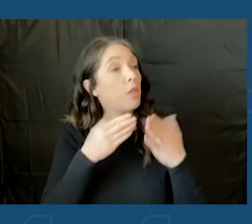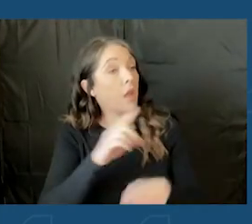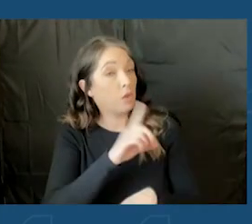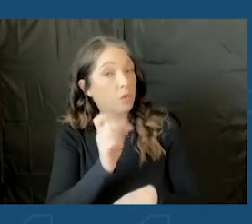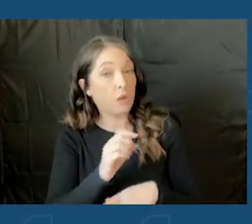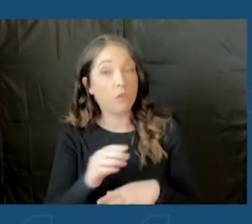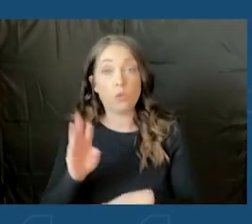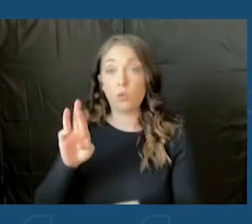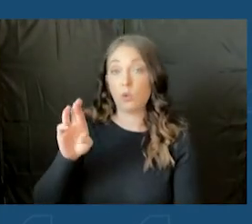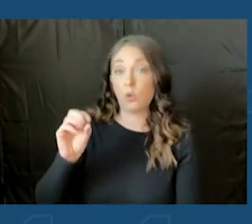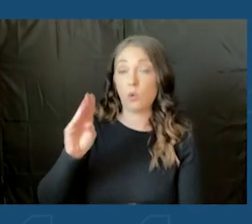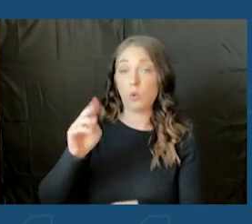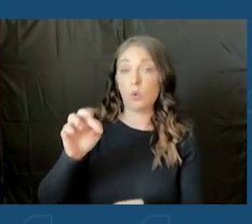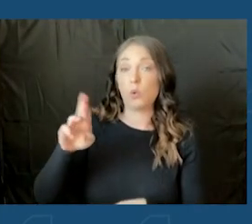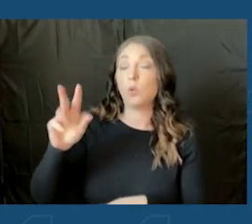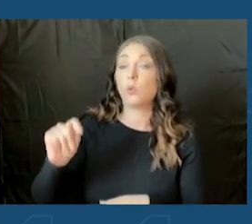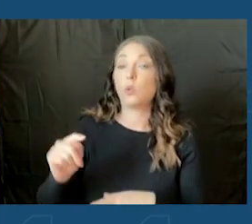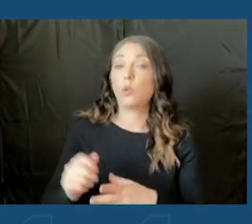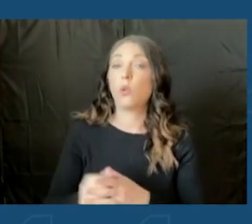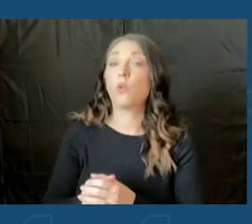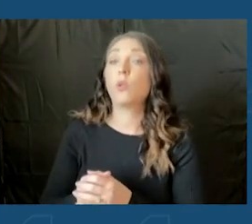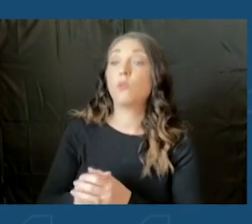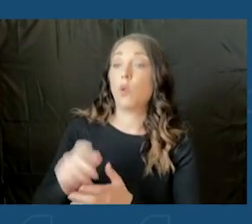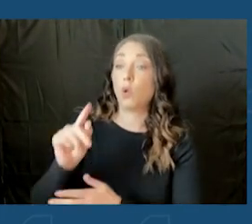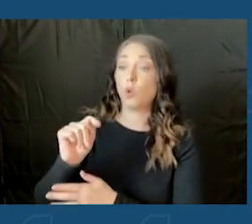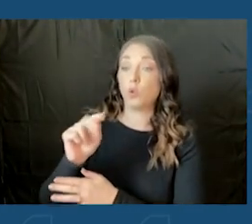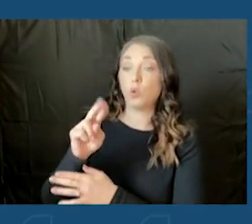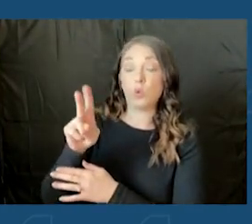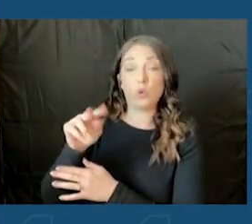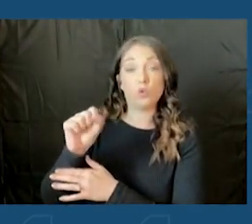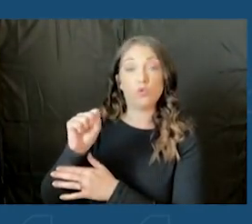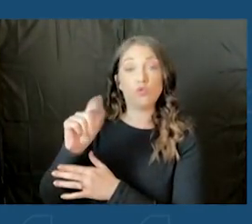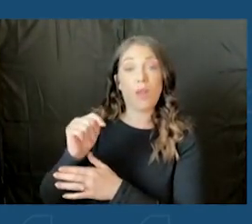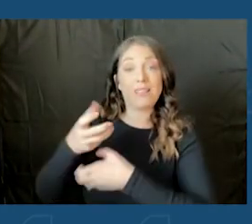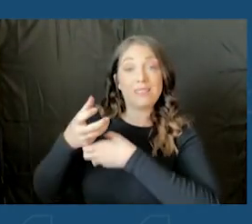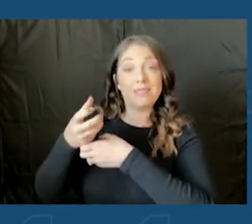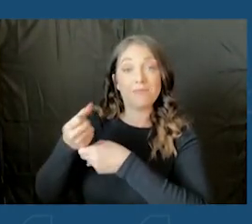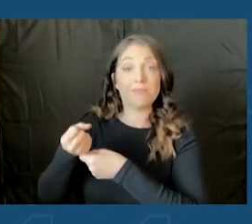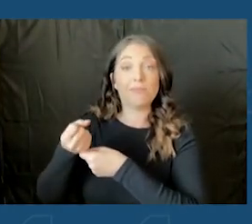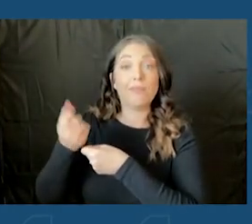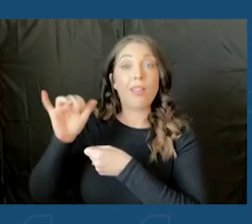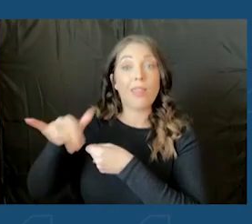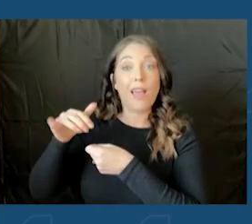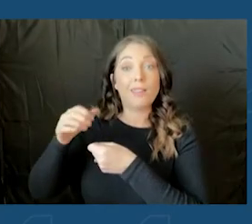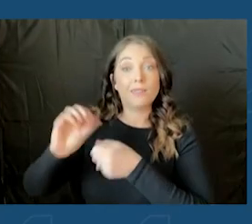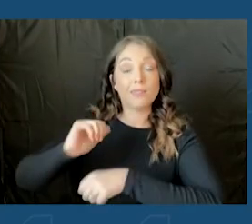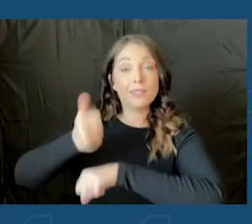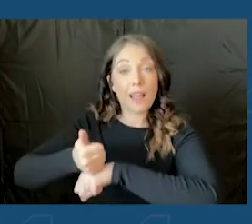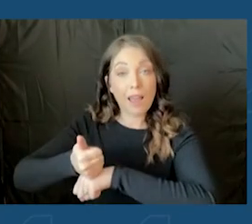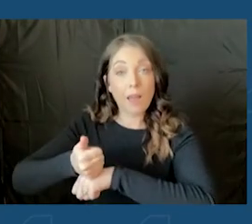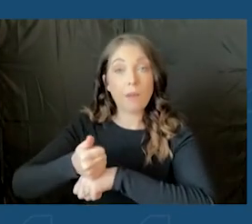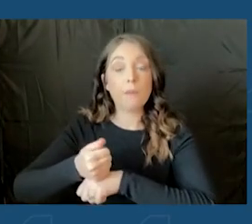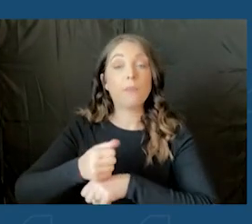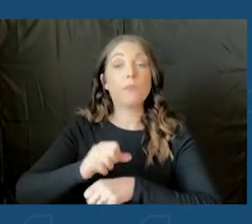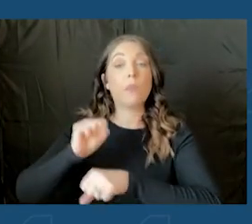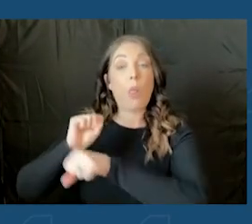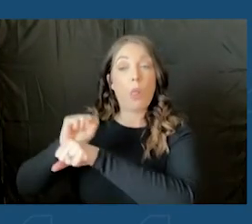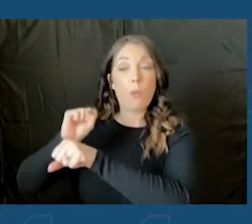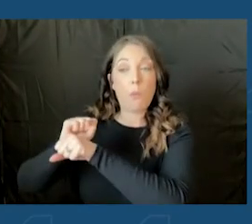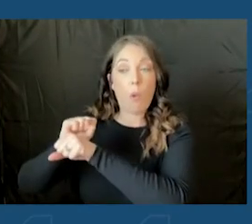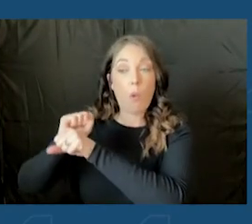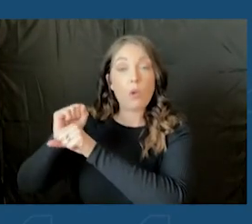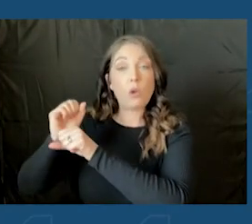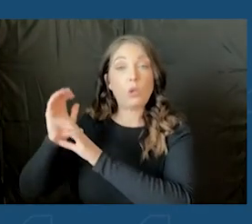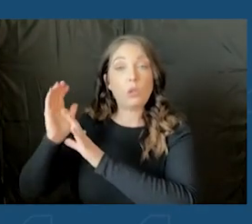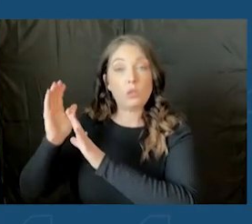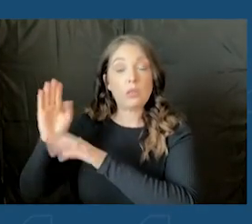Yeah. I mean, the way the trust fund is set up, right, with the federal government is the employers pay in the first instance, and then they have to pay back